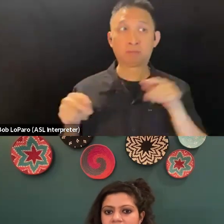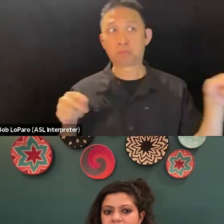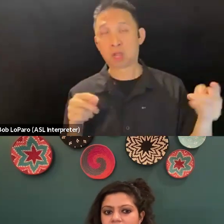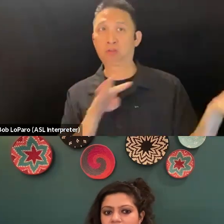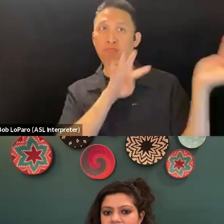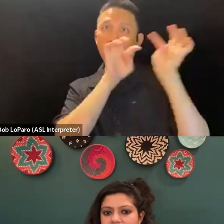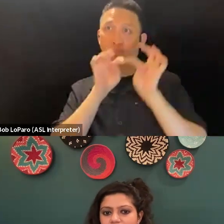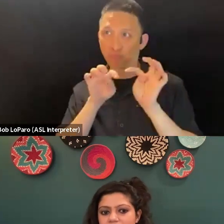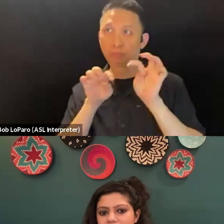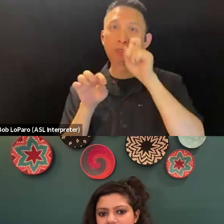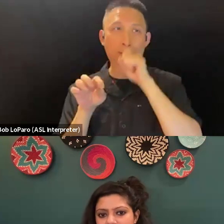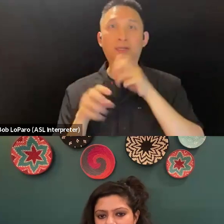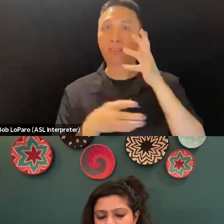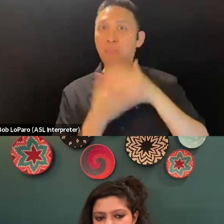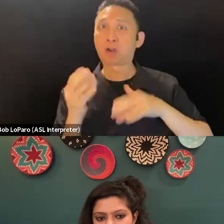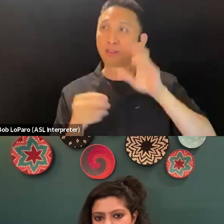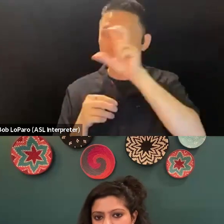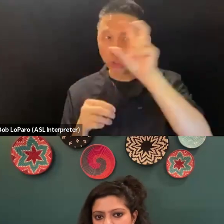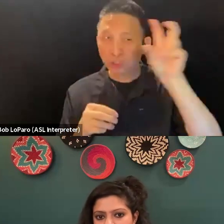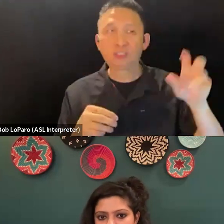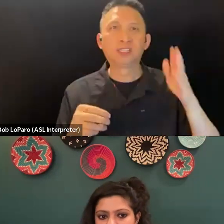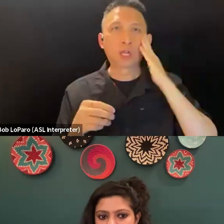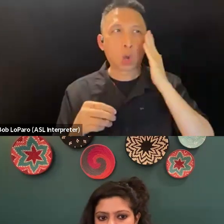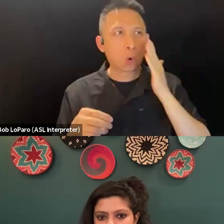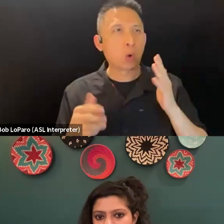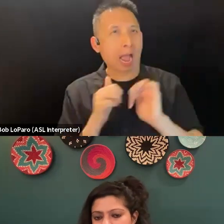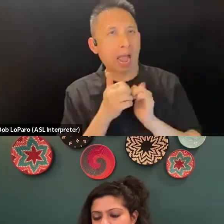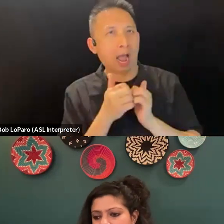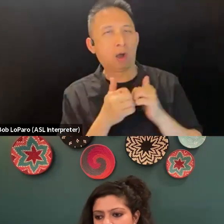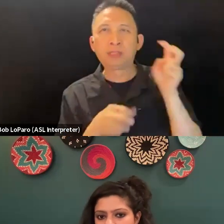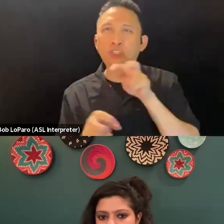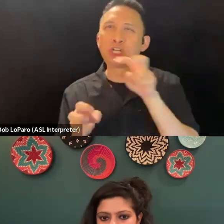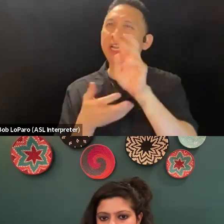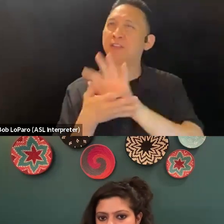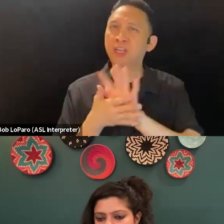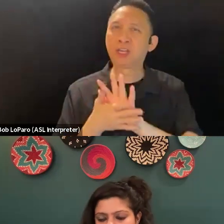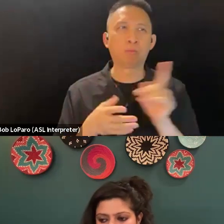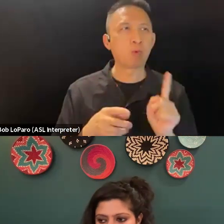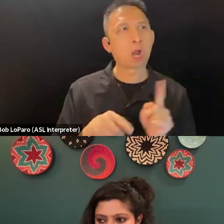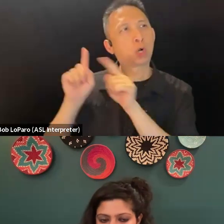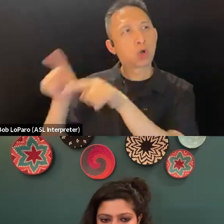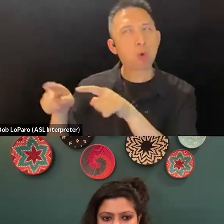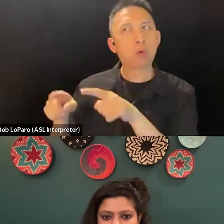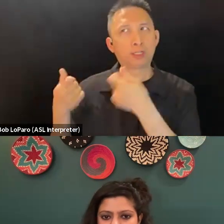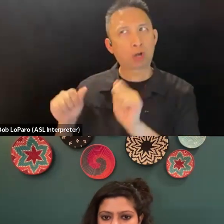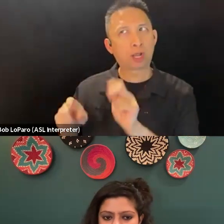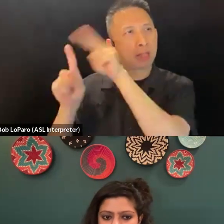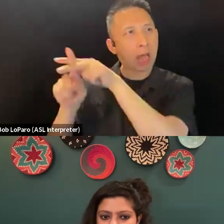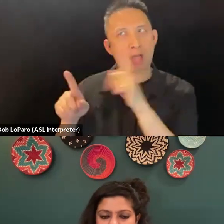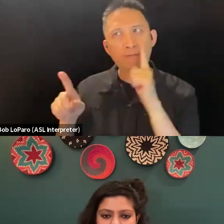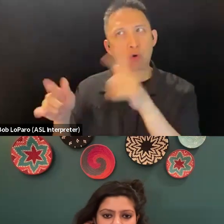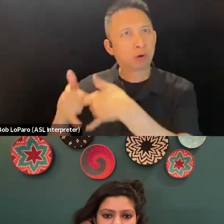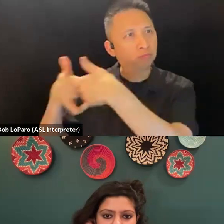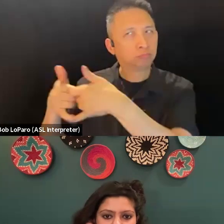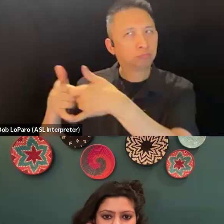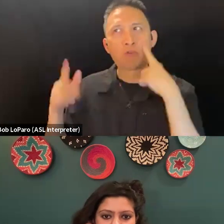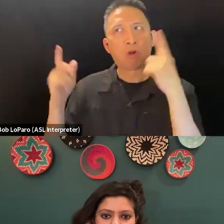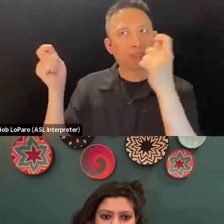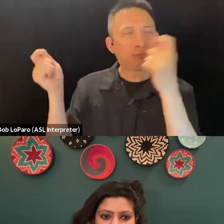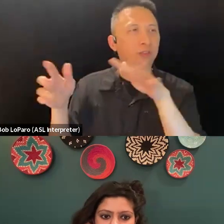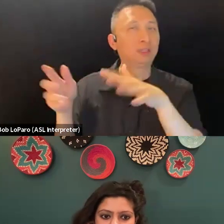and banality, and that's where a kind of, a texture of truth arrives. So then it's a sort of like a long haul of just keep going